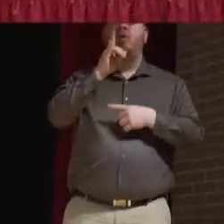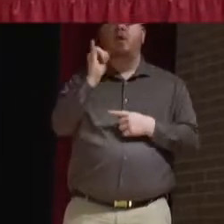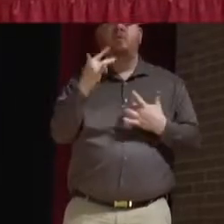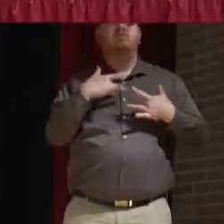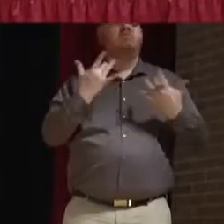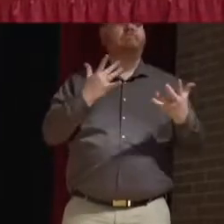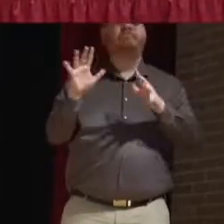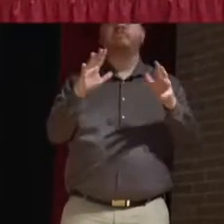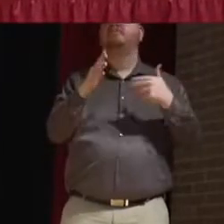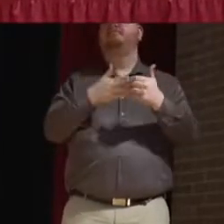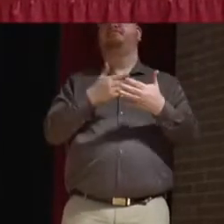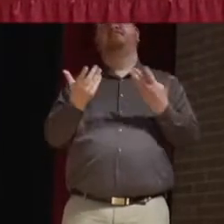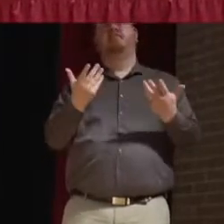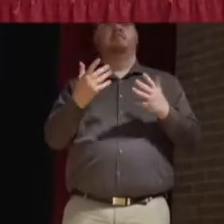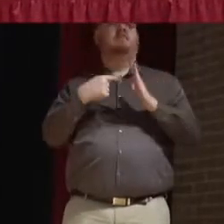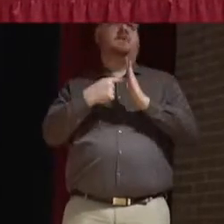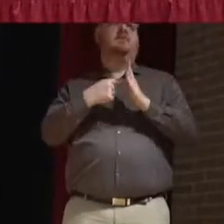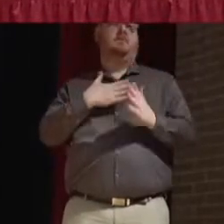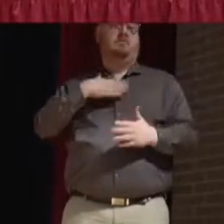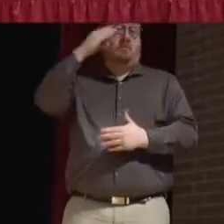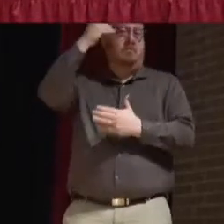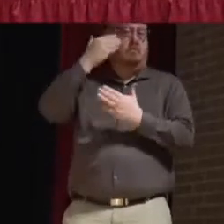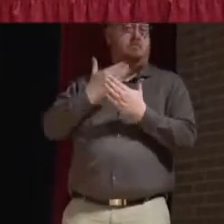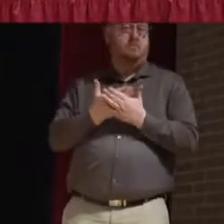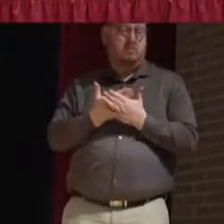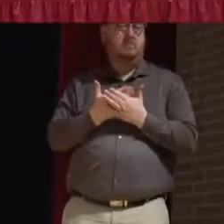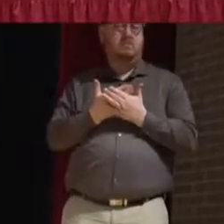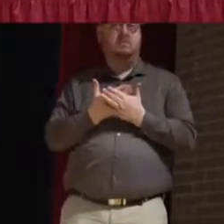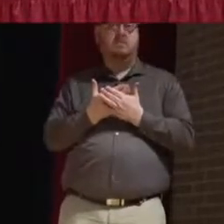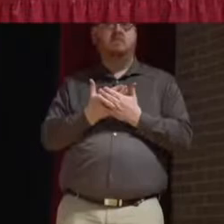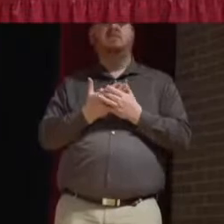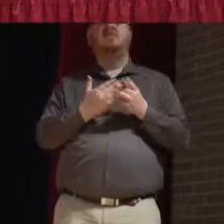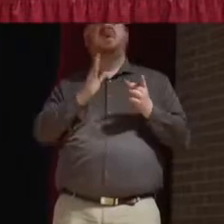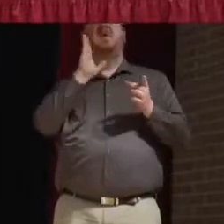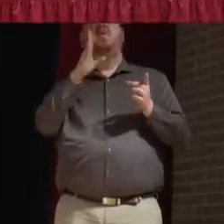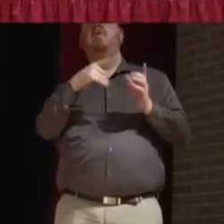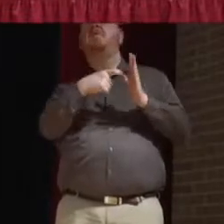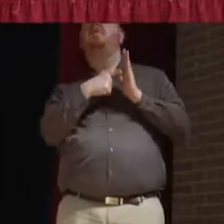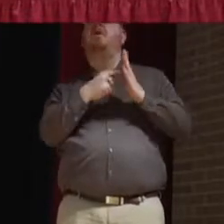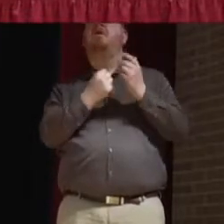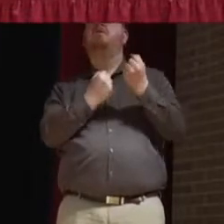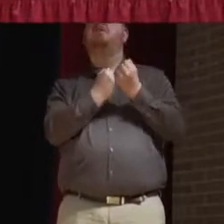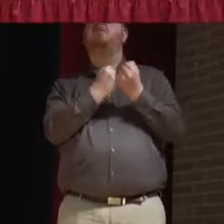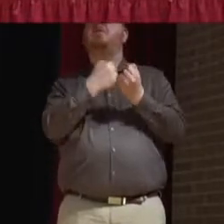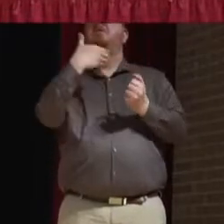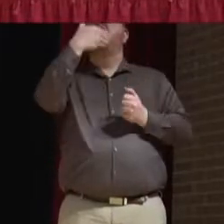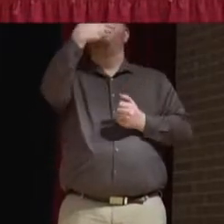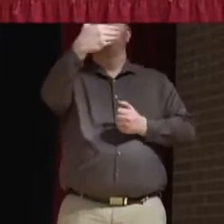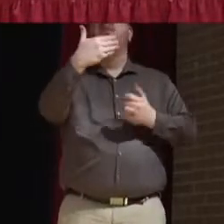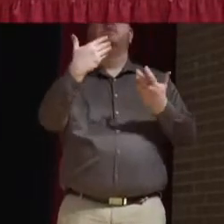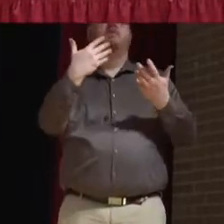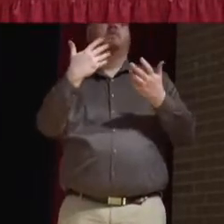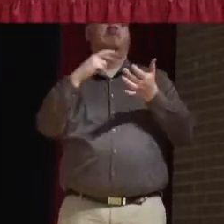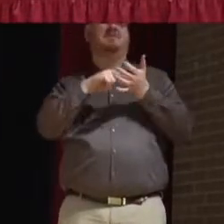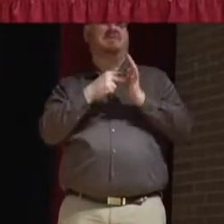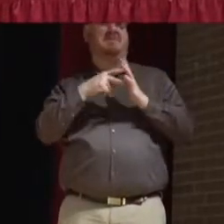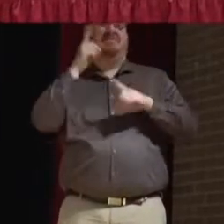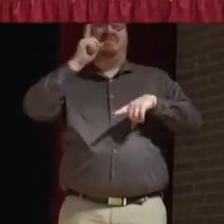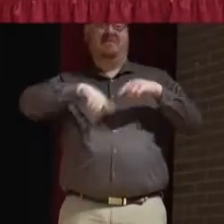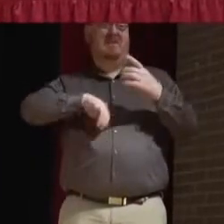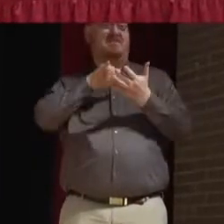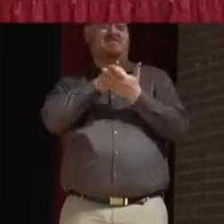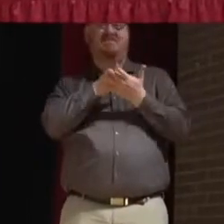my son's case, he will likely need some level of support, but that doesn't mean that he can't be independent in the in